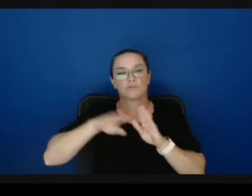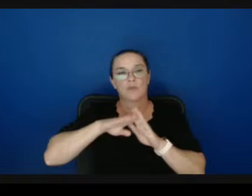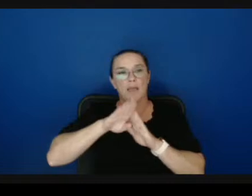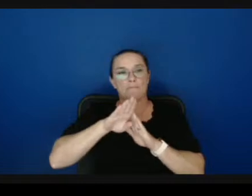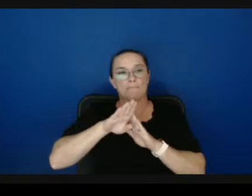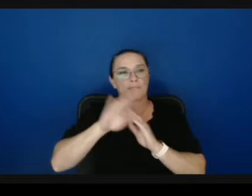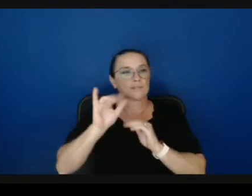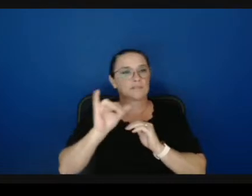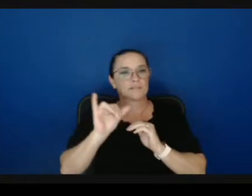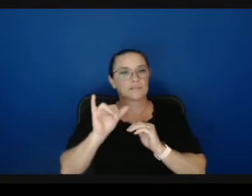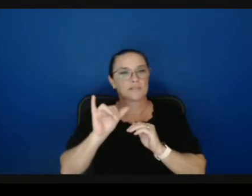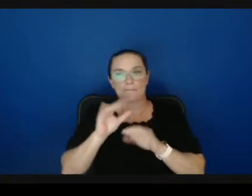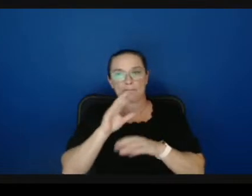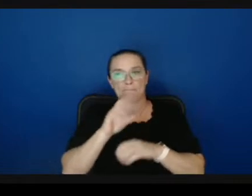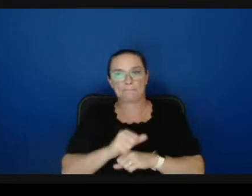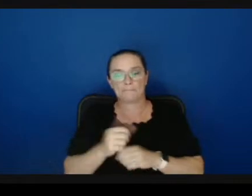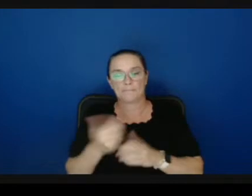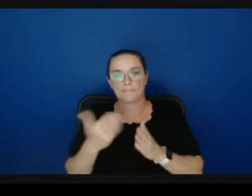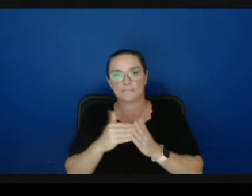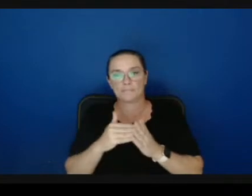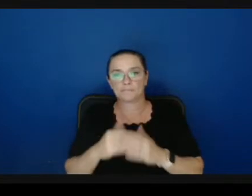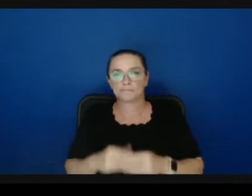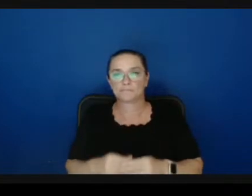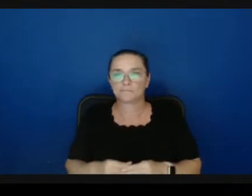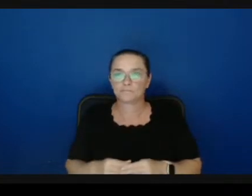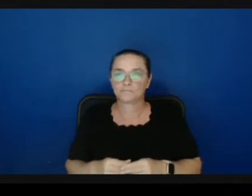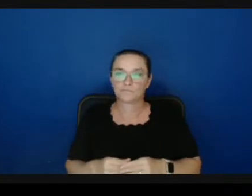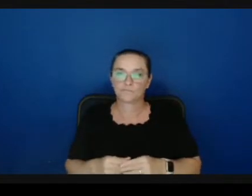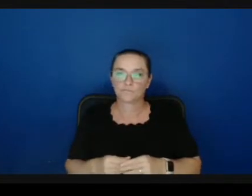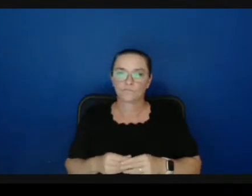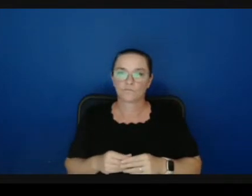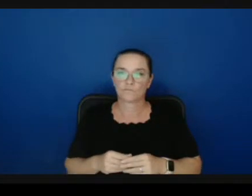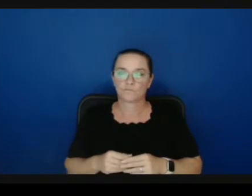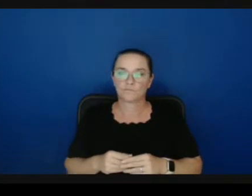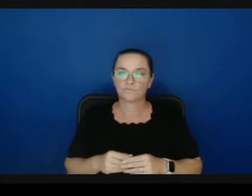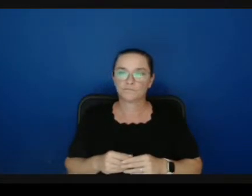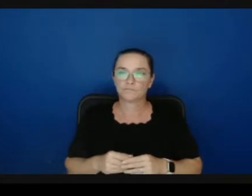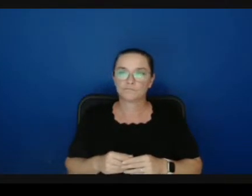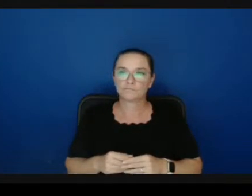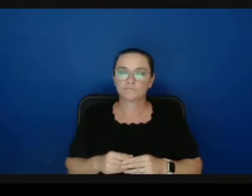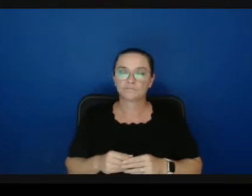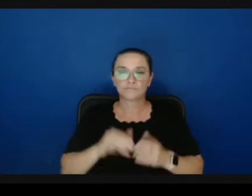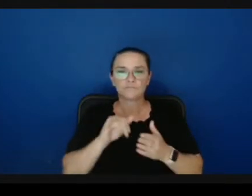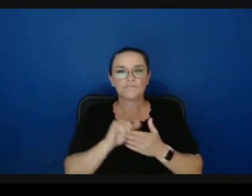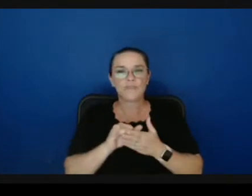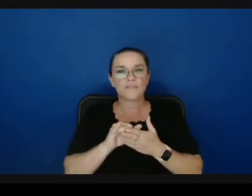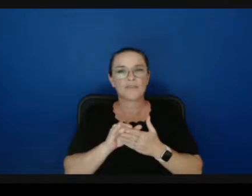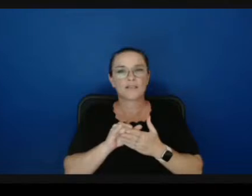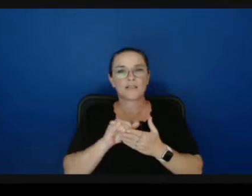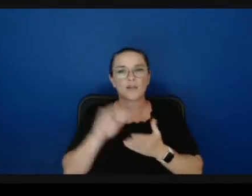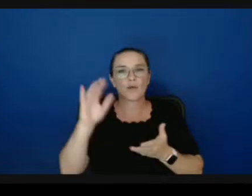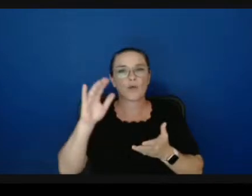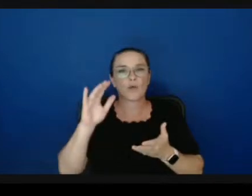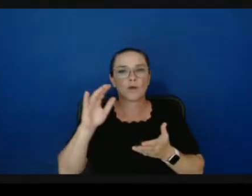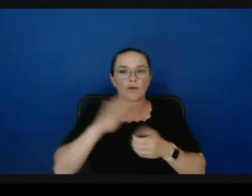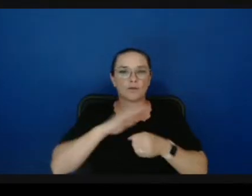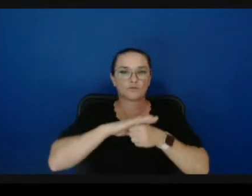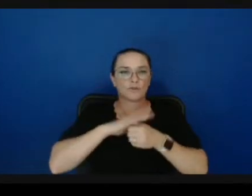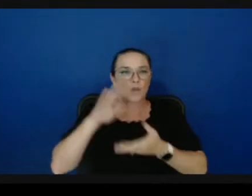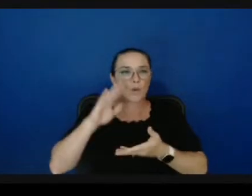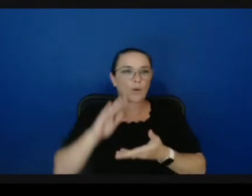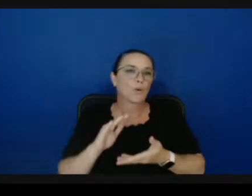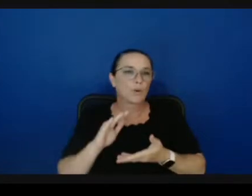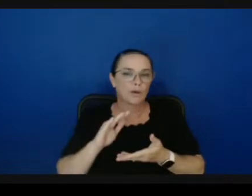pattern, the old trend there immediately. So that little relief that occurred following